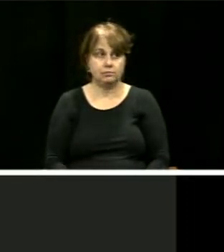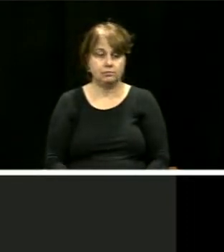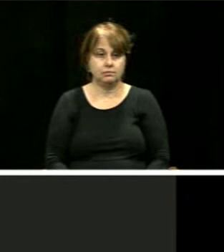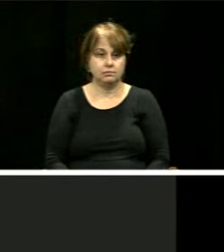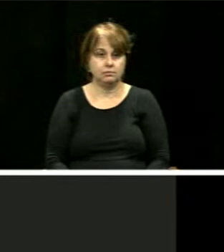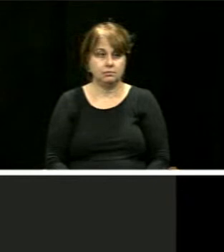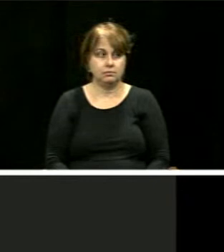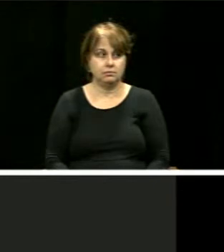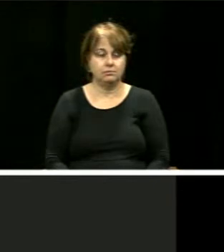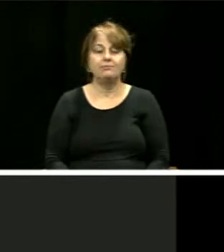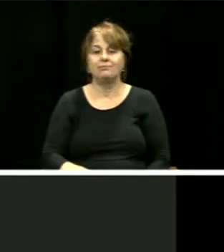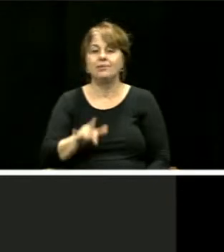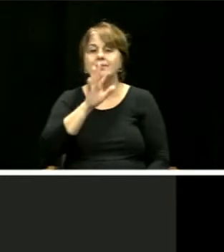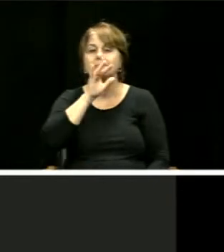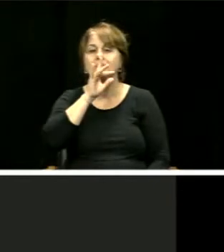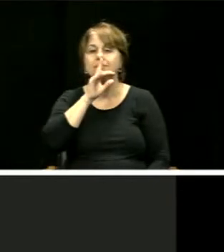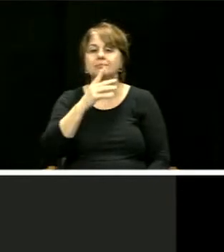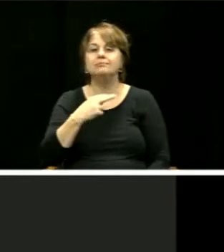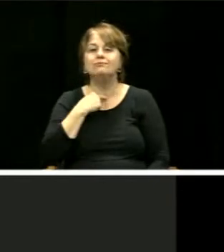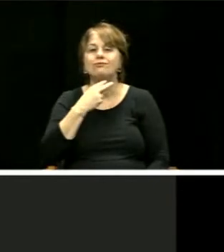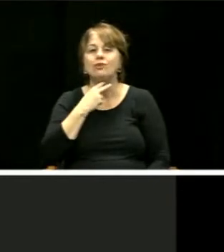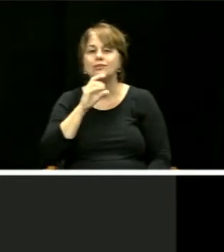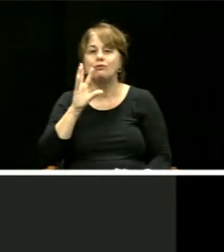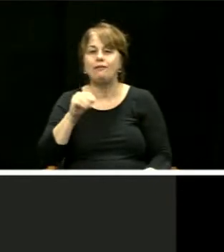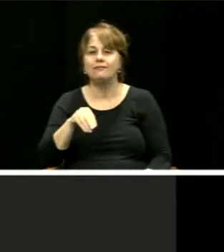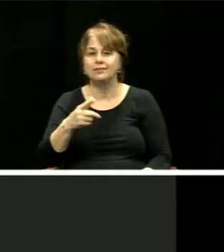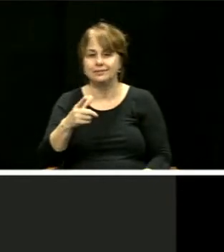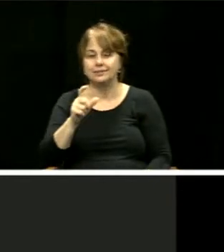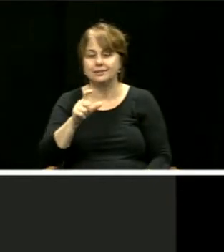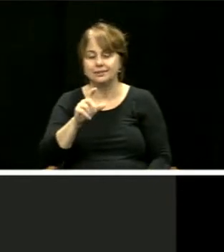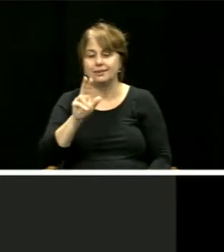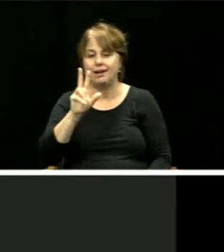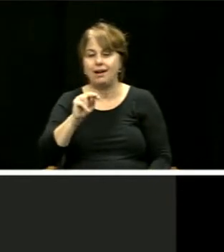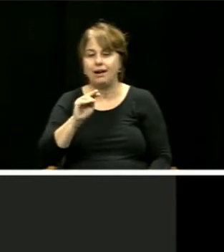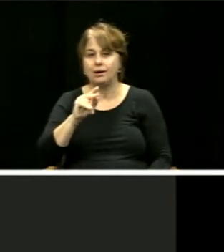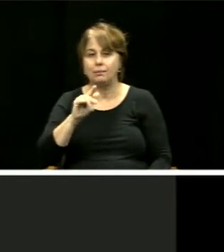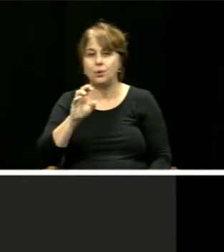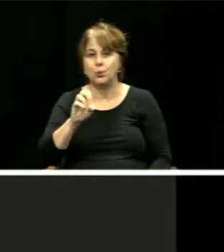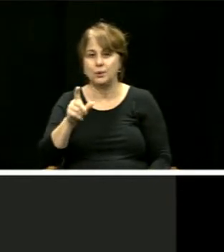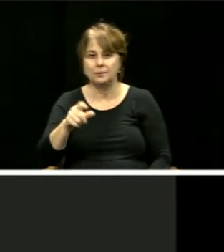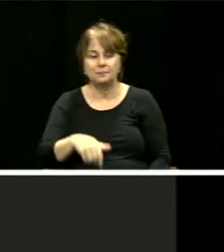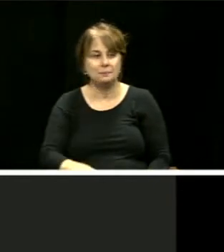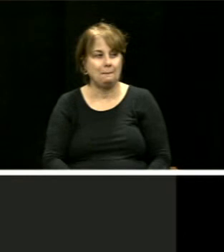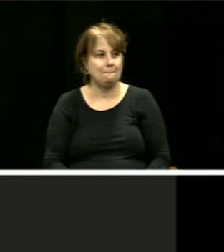You need to unmute, press unmute when you see my request pop up.